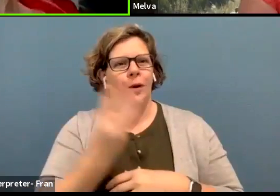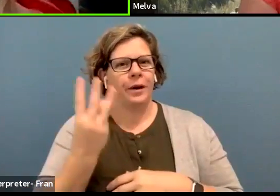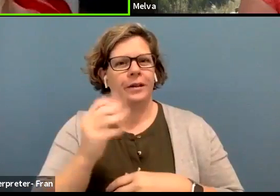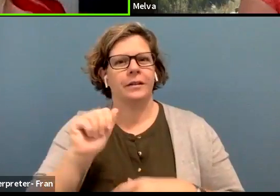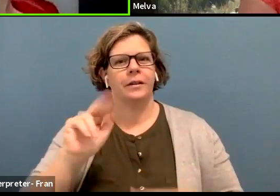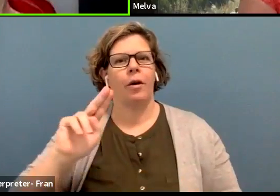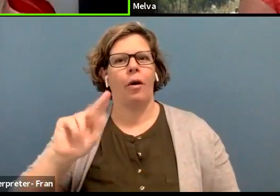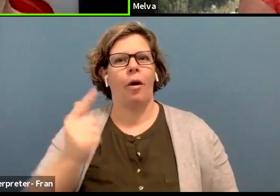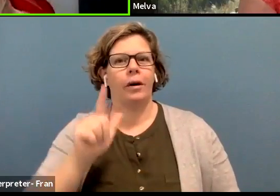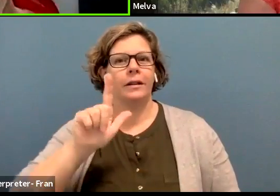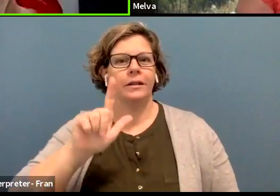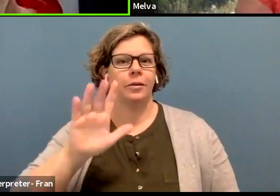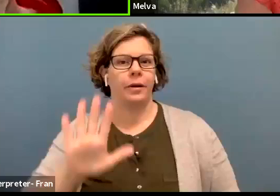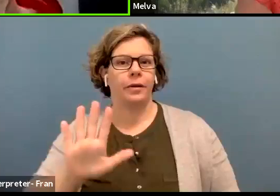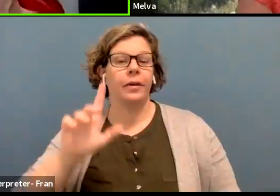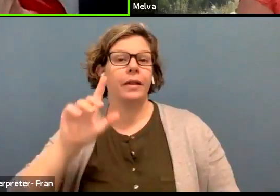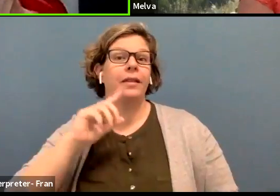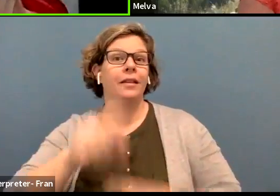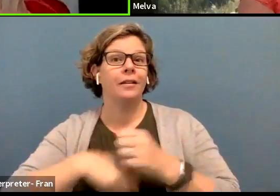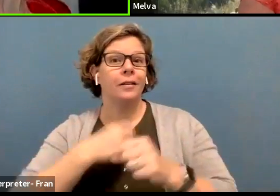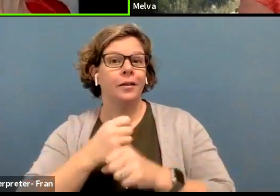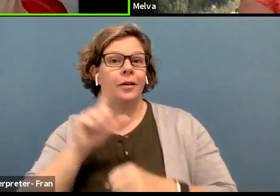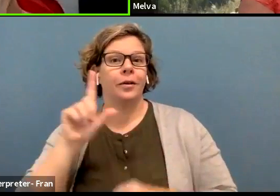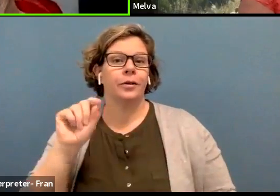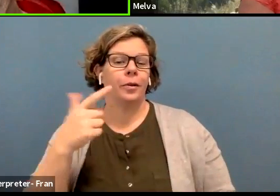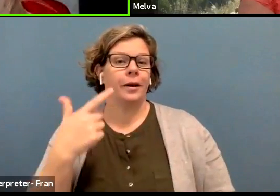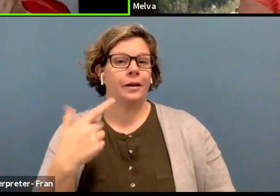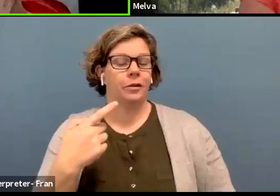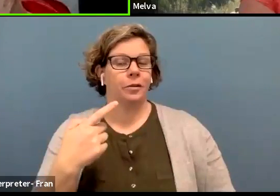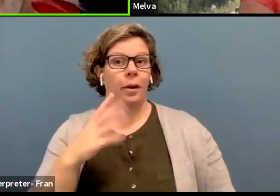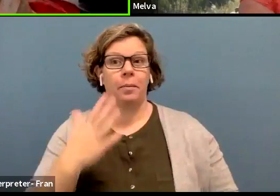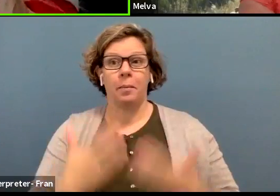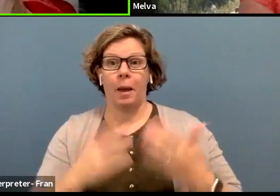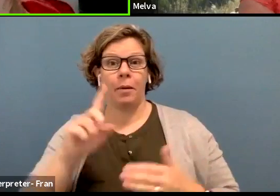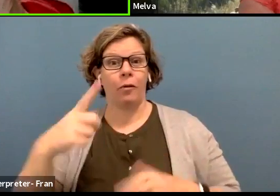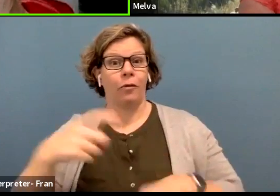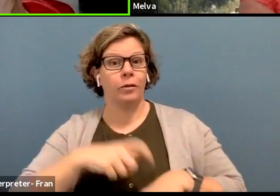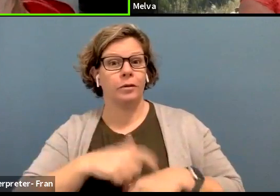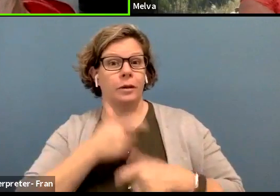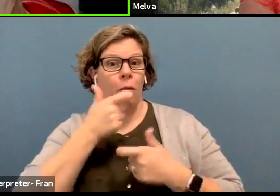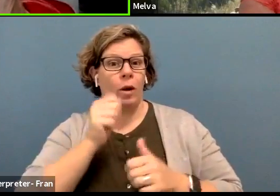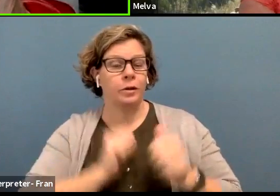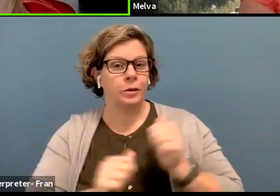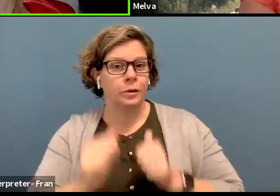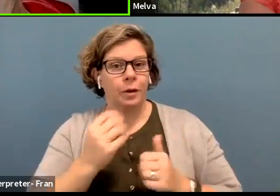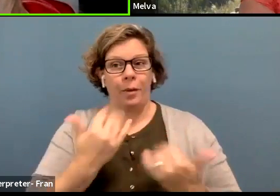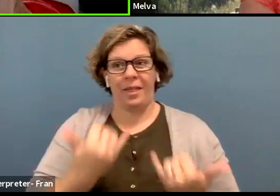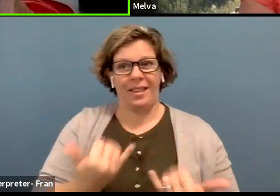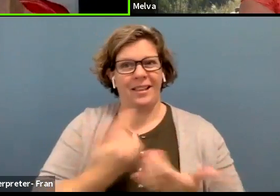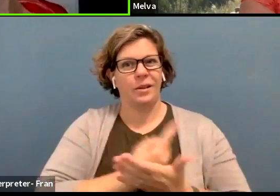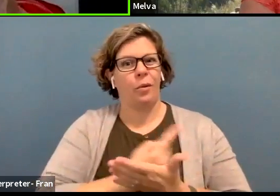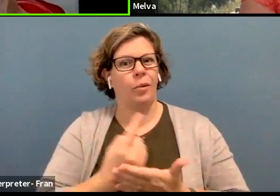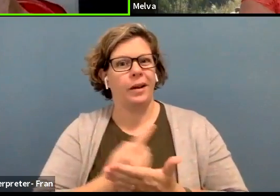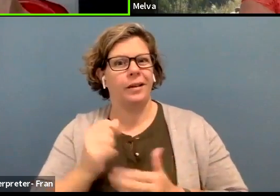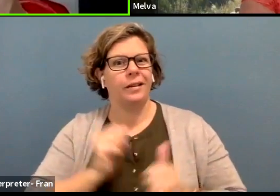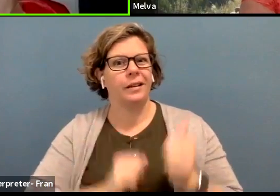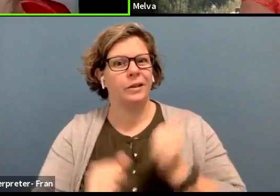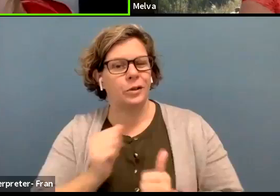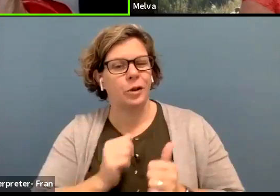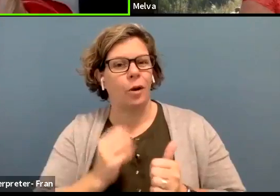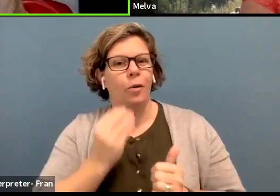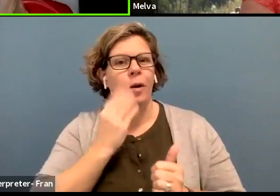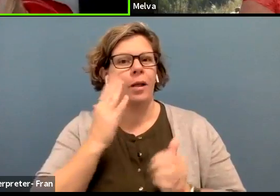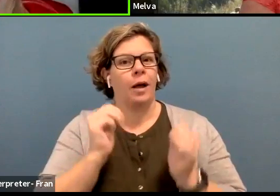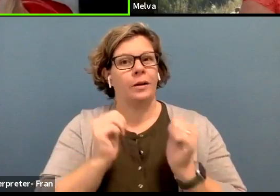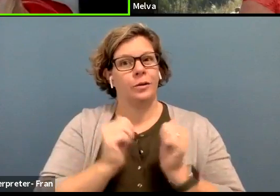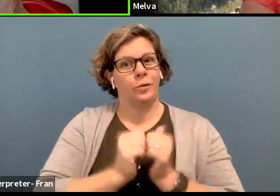August 25th, 2021. And if this is your first time joining us, Lunch with LeAnn is a weekly program that is hosted by LINC, a